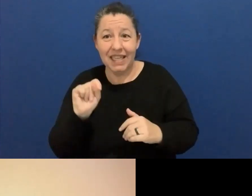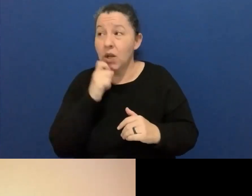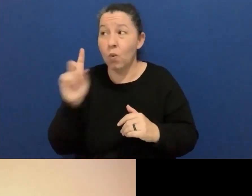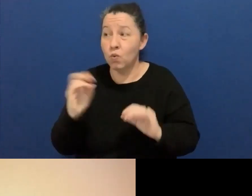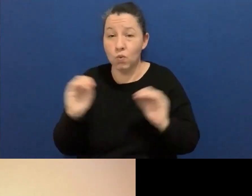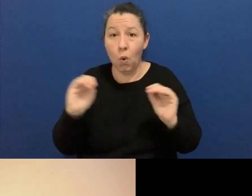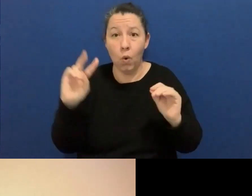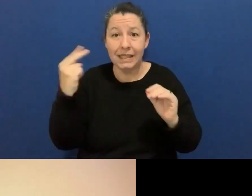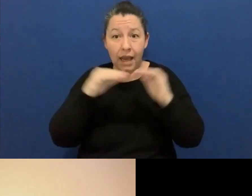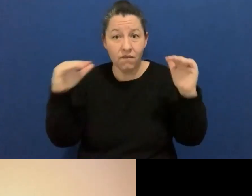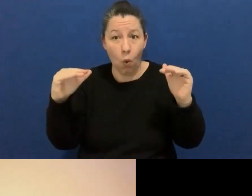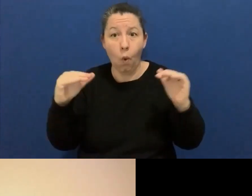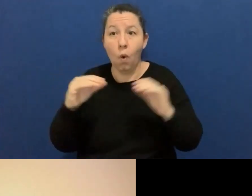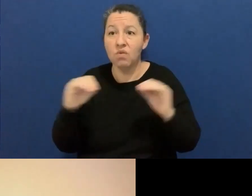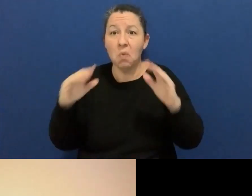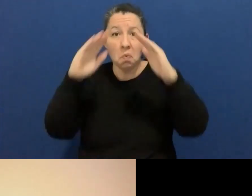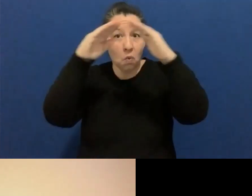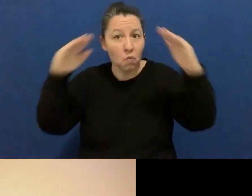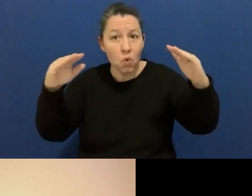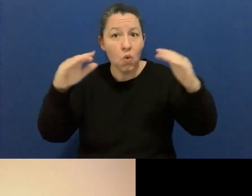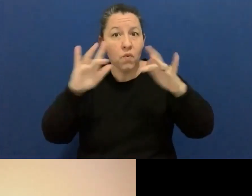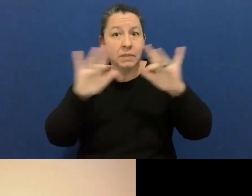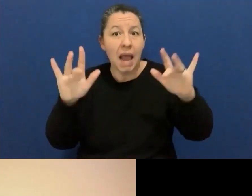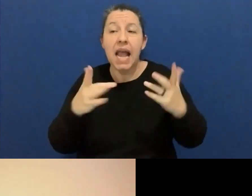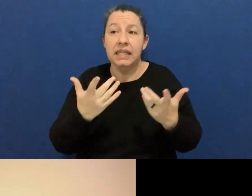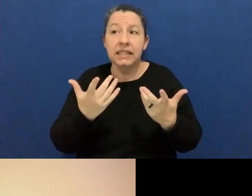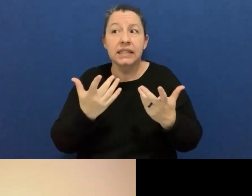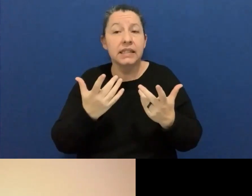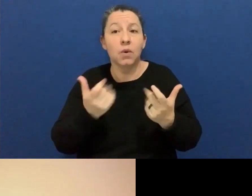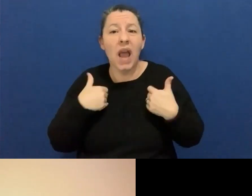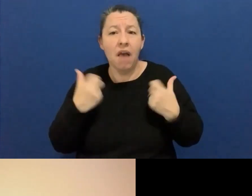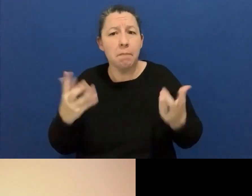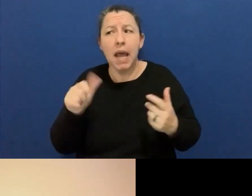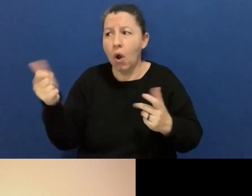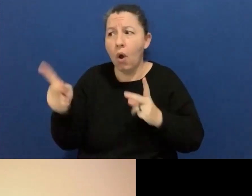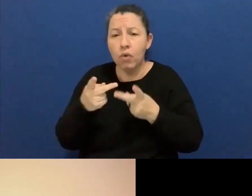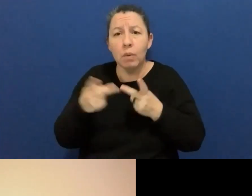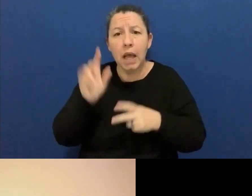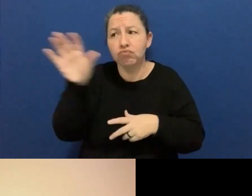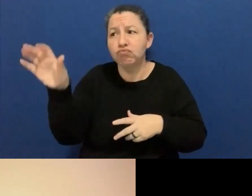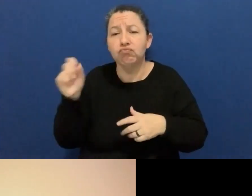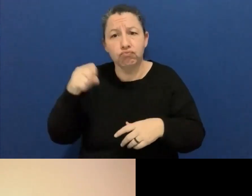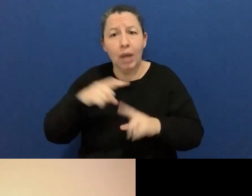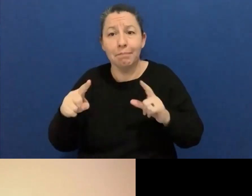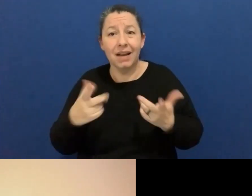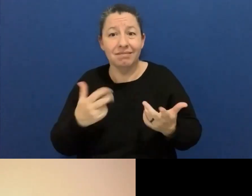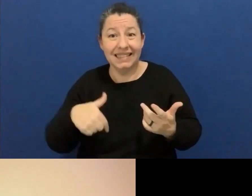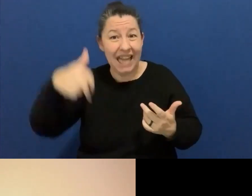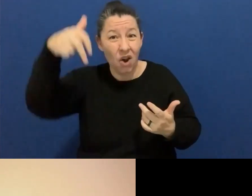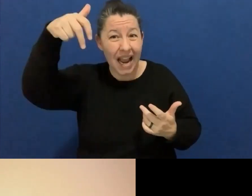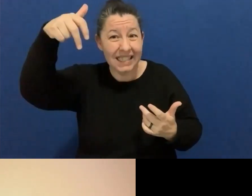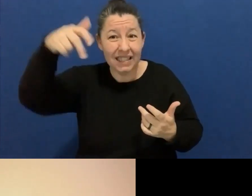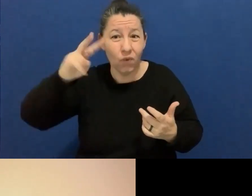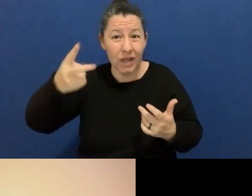roof space that they worked on like we have in a lot of other places. We don't have any staircases to go up to a second